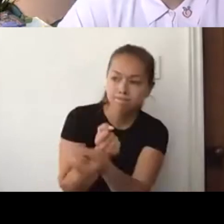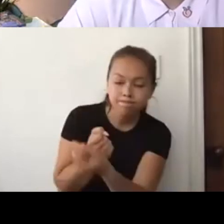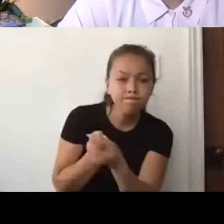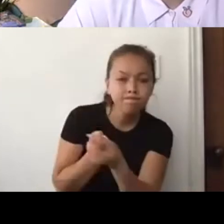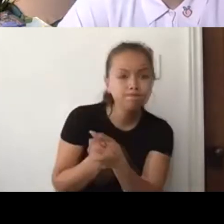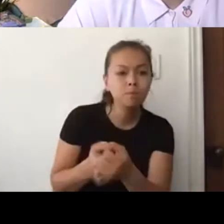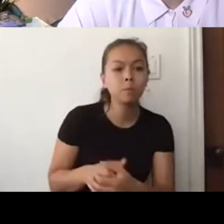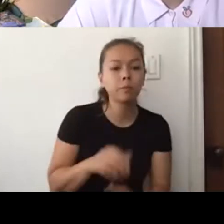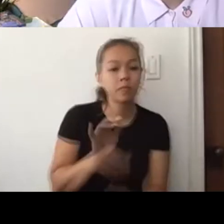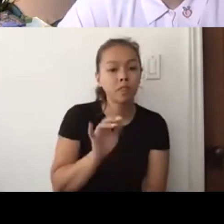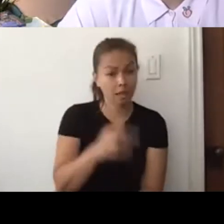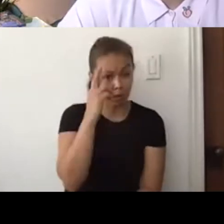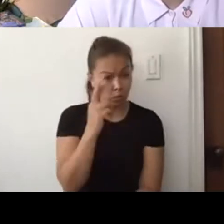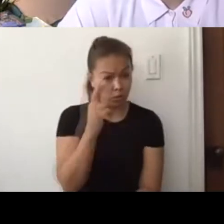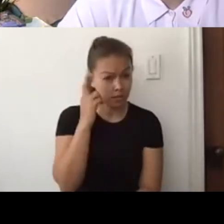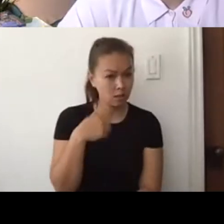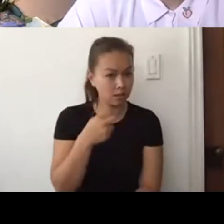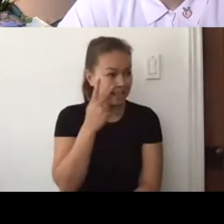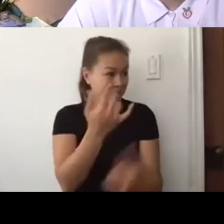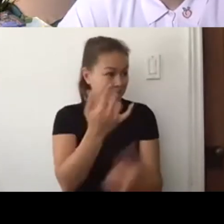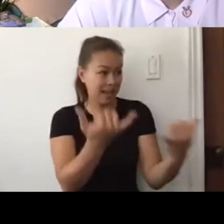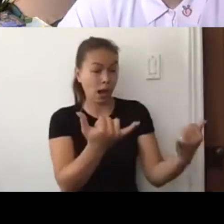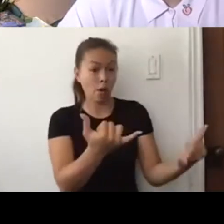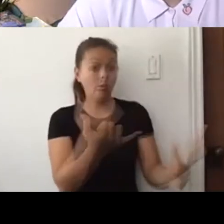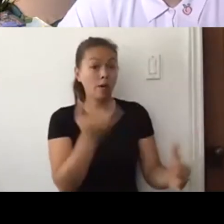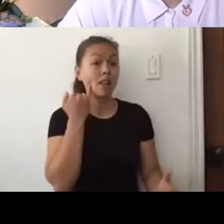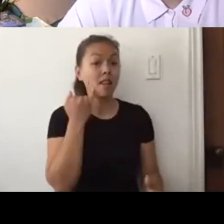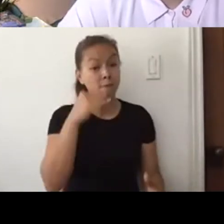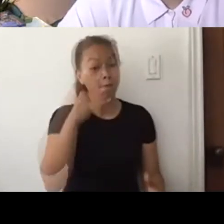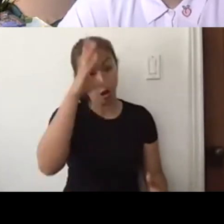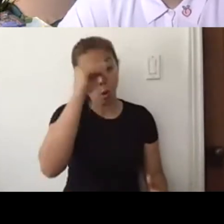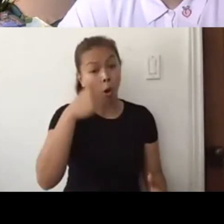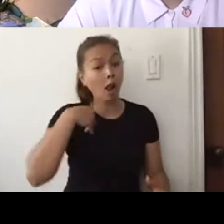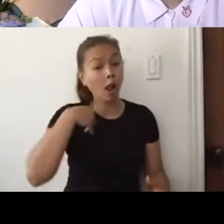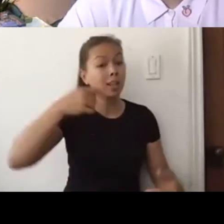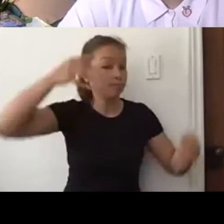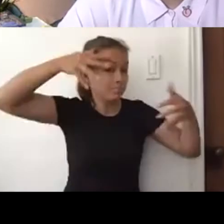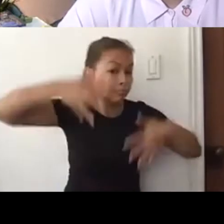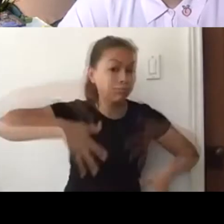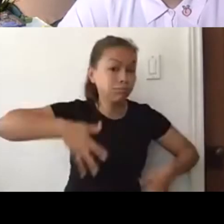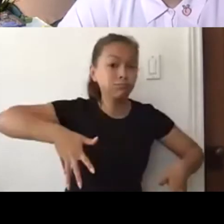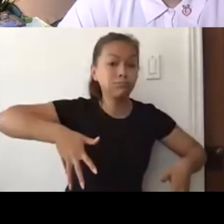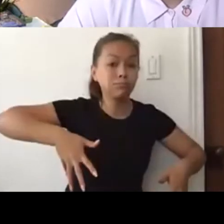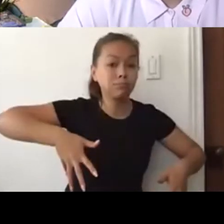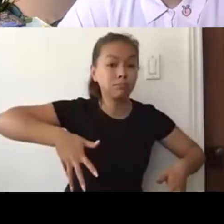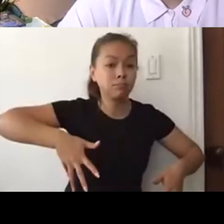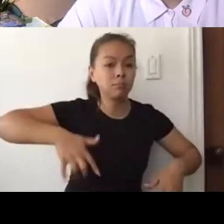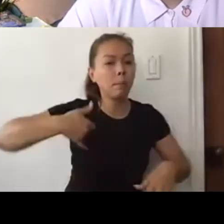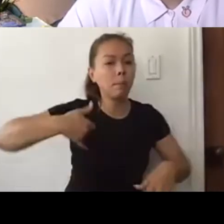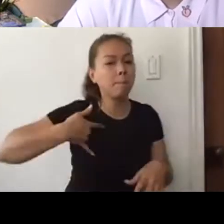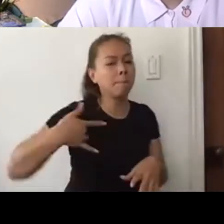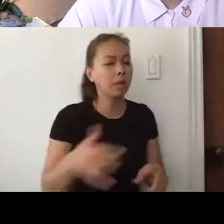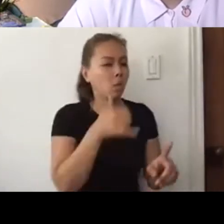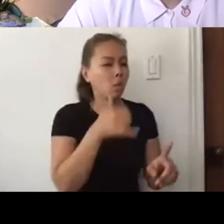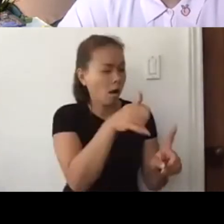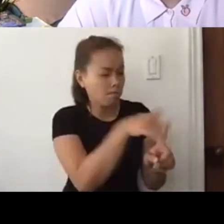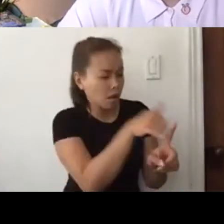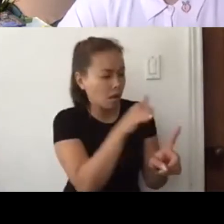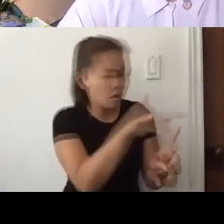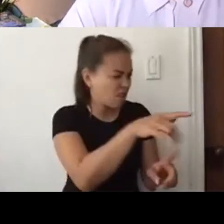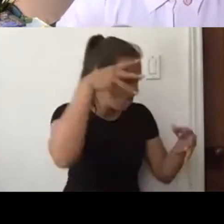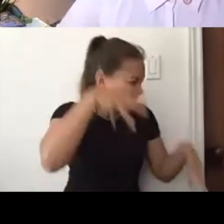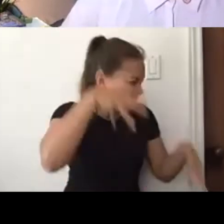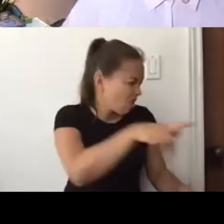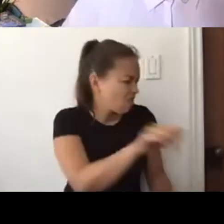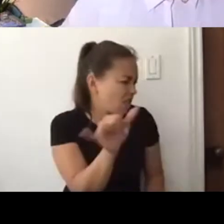for having long hair, when traditionally Indigenous people always had long hair. Men had long hair for as long as I